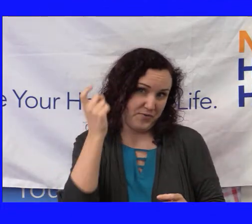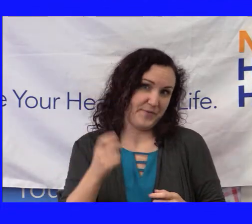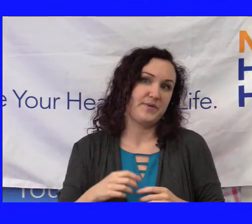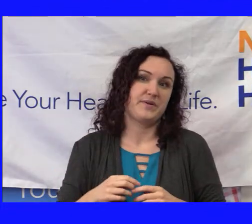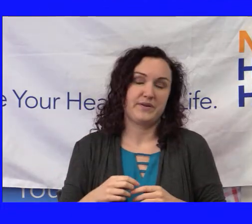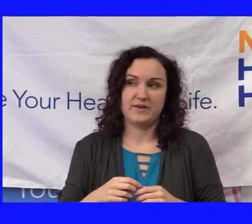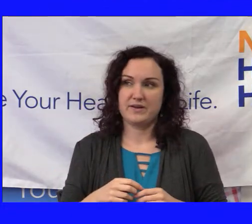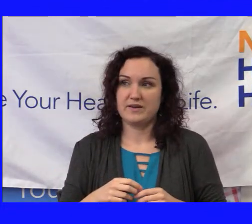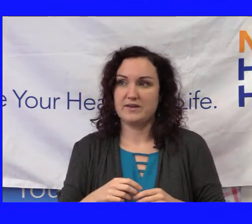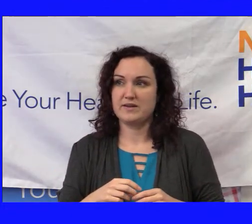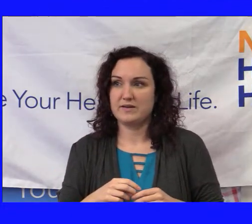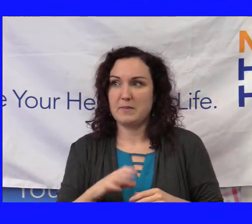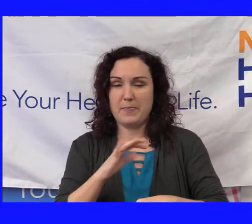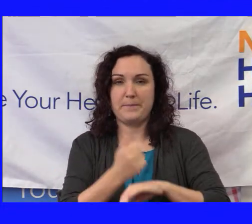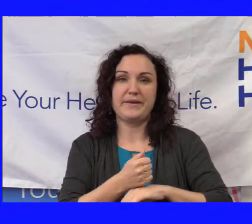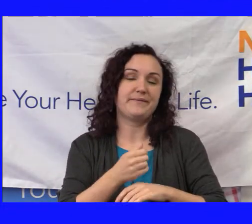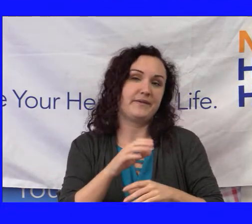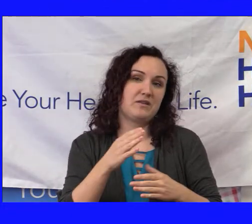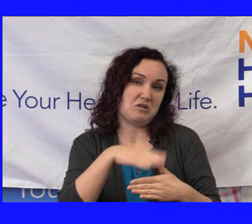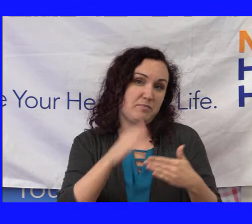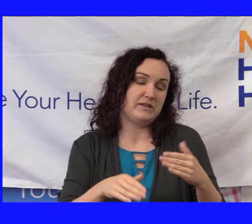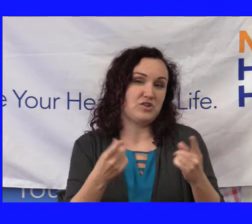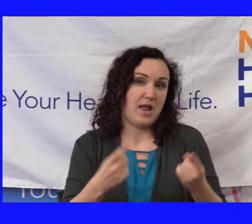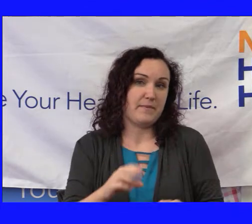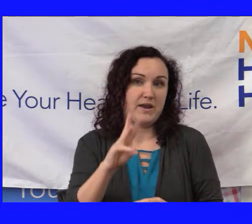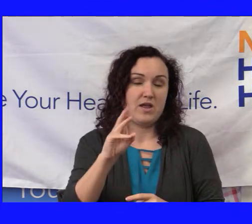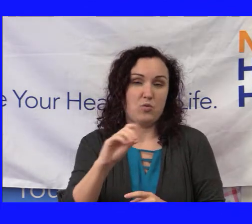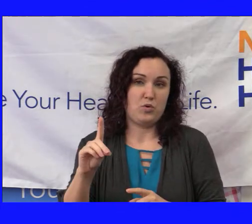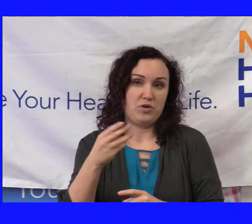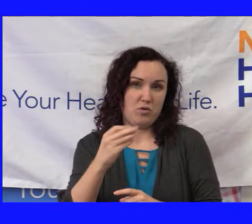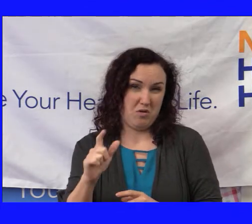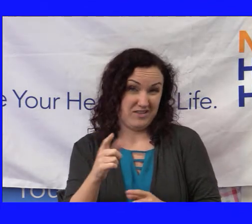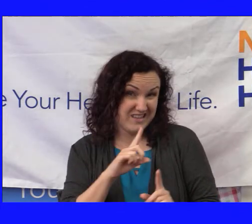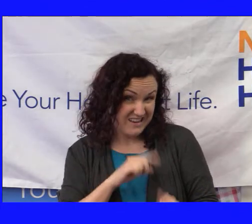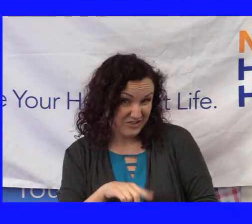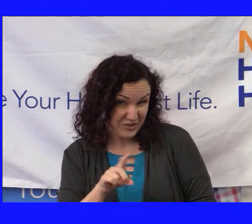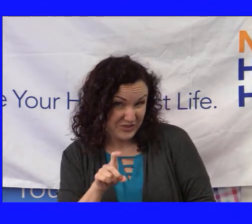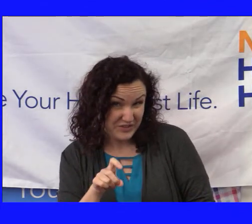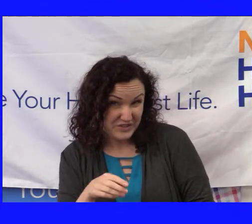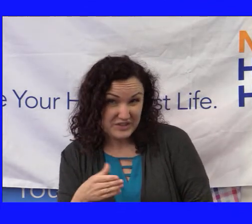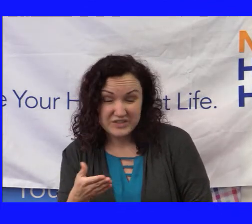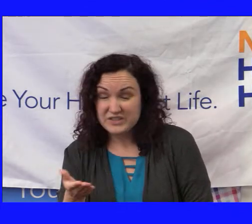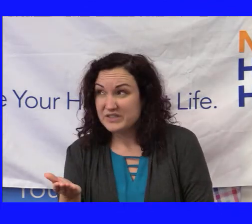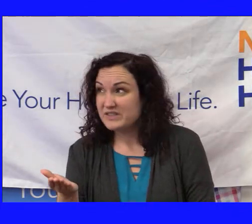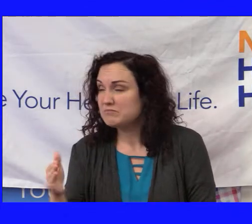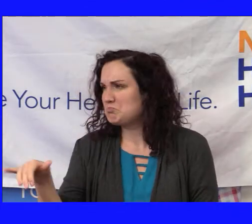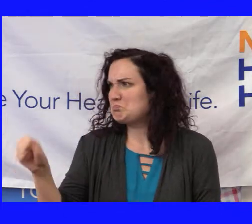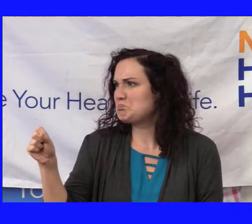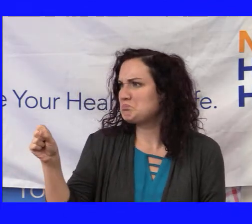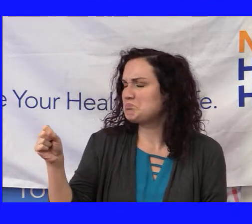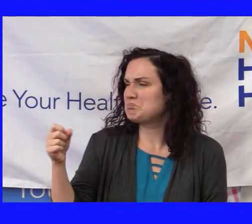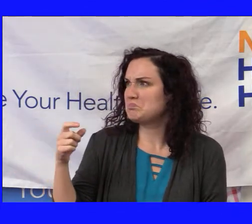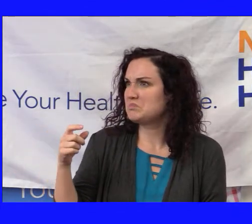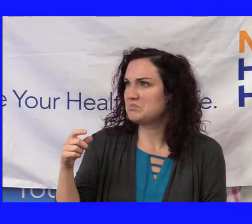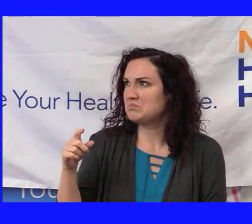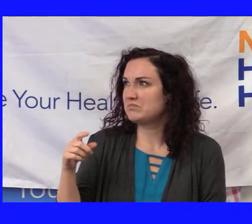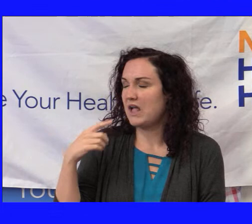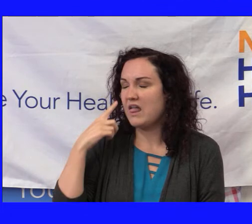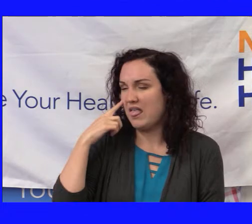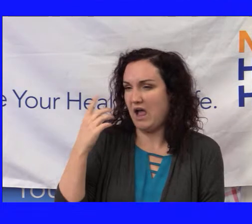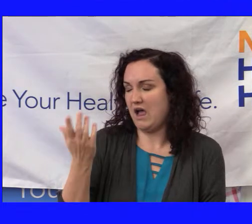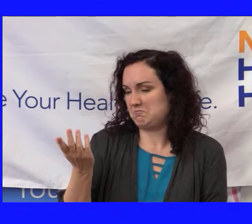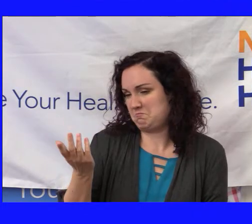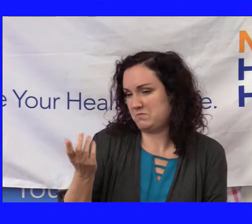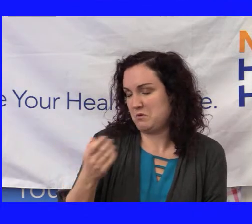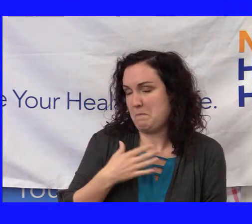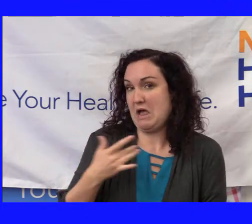completion happening at Woodhull. Does that answer your question, Sally? Yeah, I mean, I just, again, my